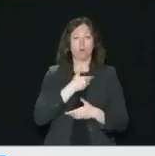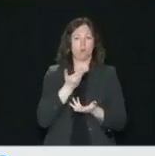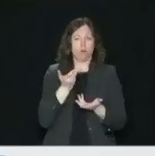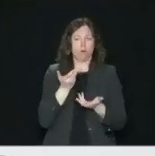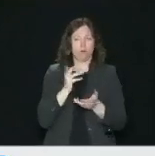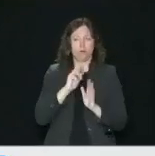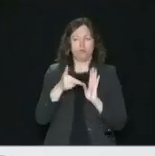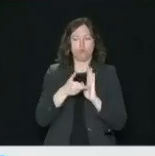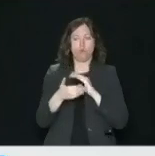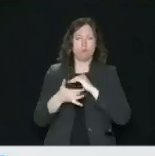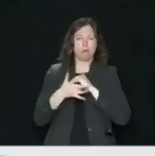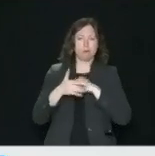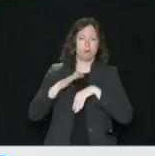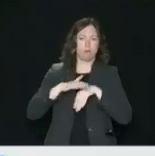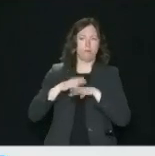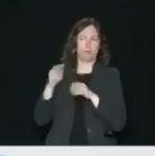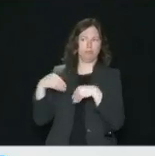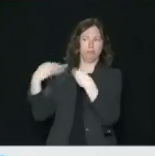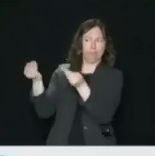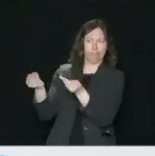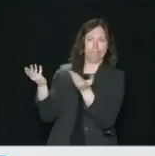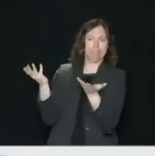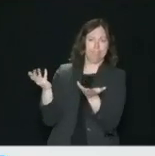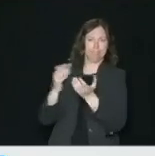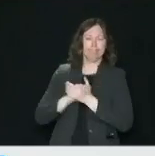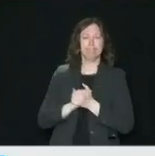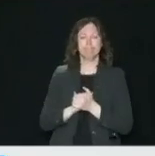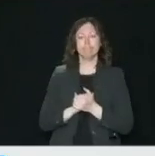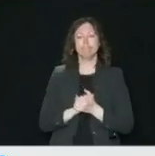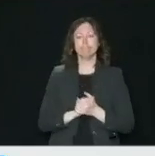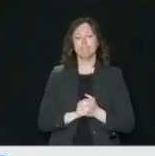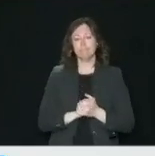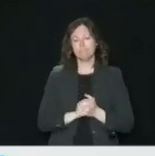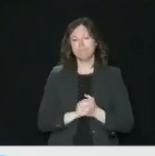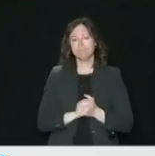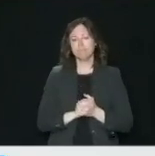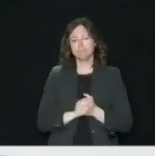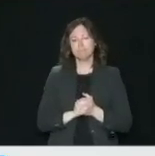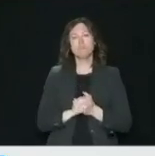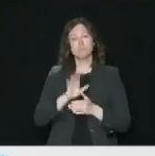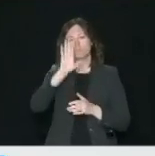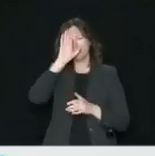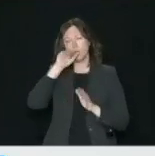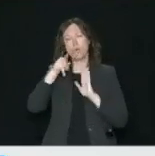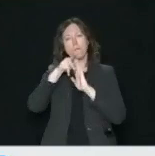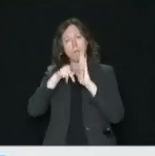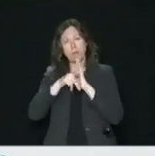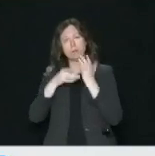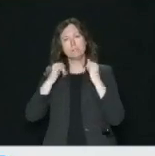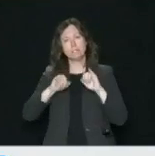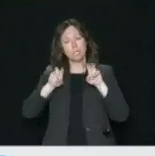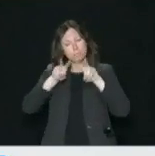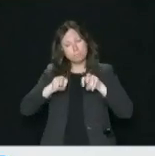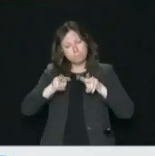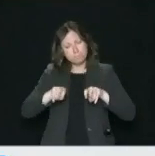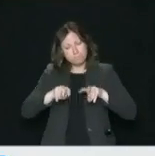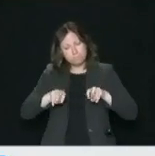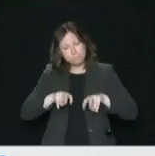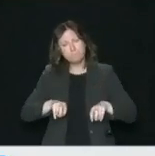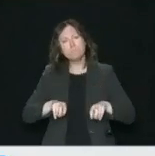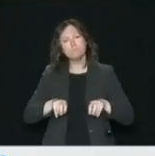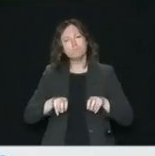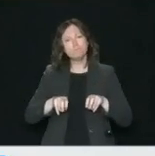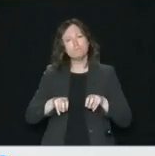specific periods between each dose. For the third dose, it would be 3 months after the first series